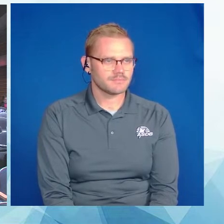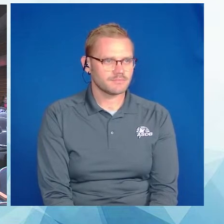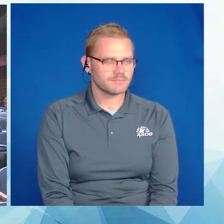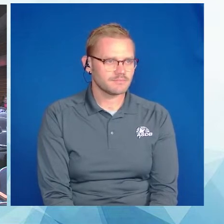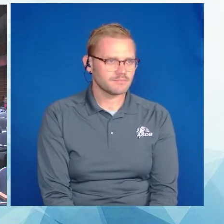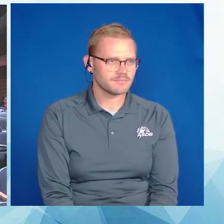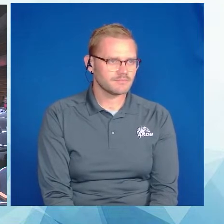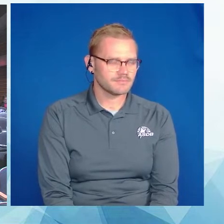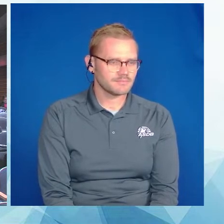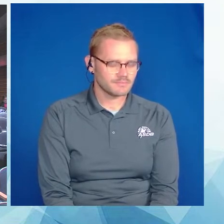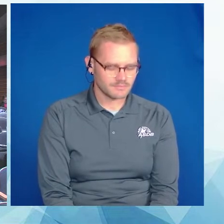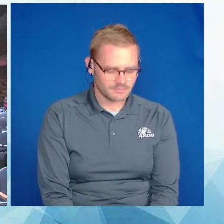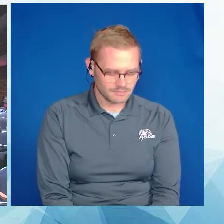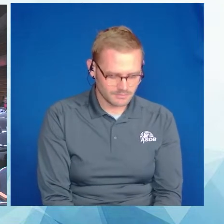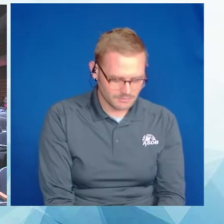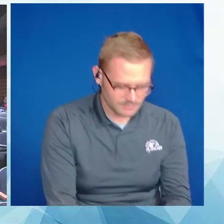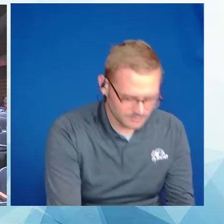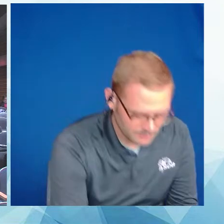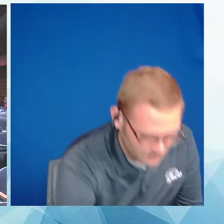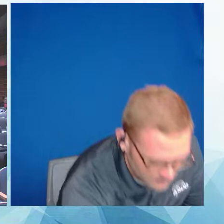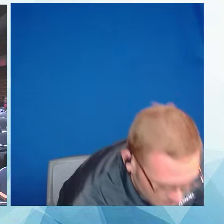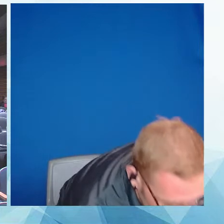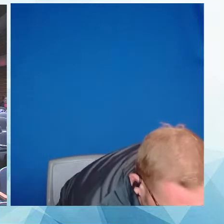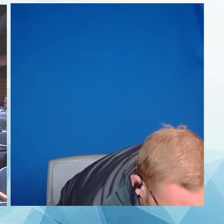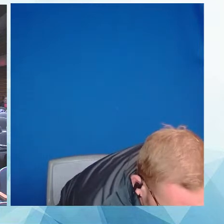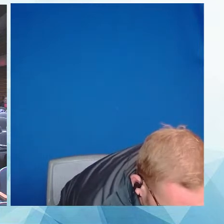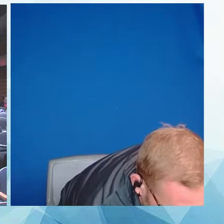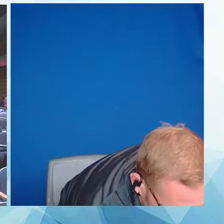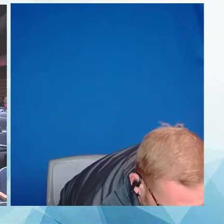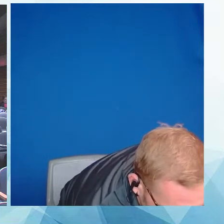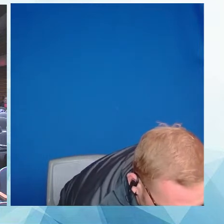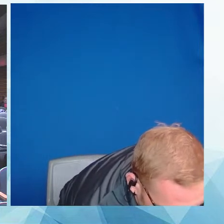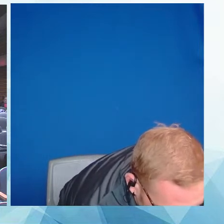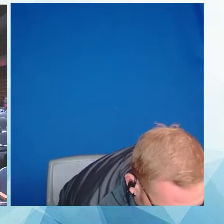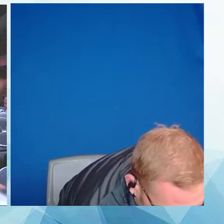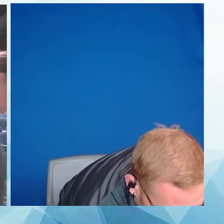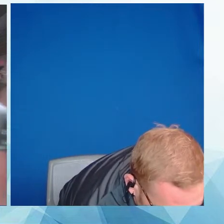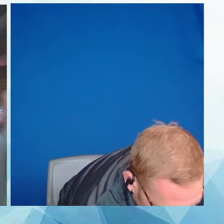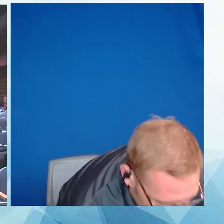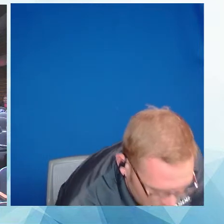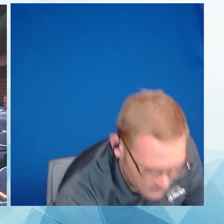And again, I thank you for your time and consideration. Have a good evening.